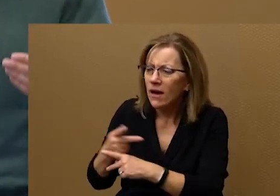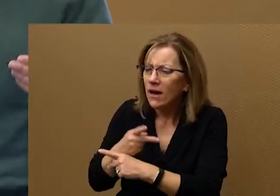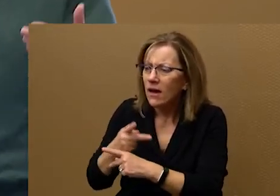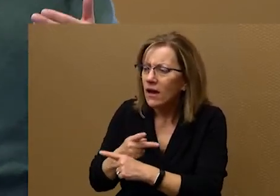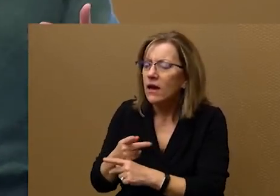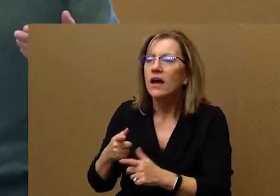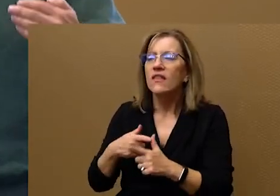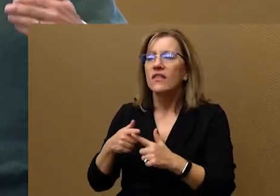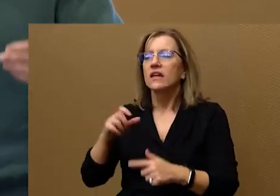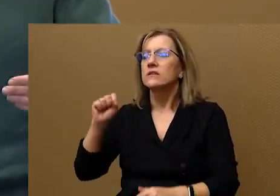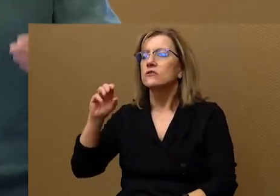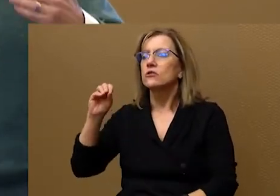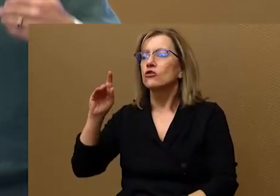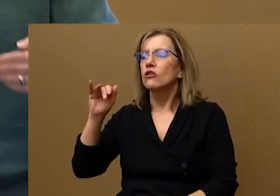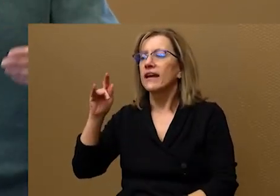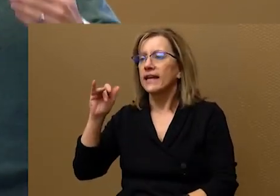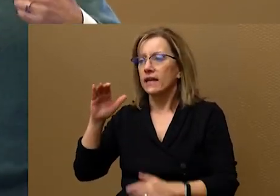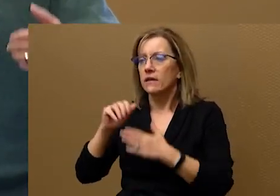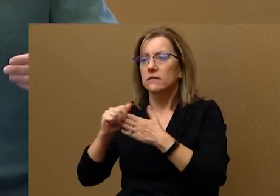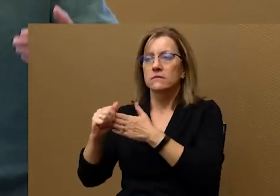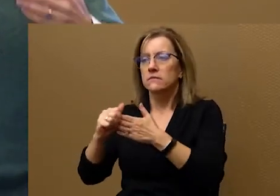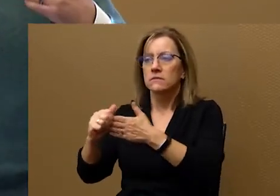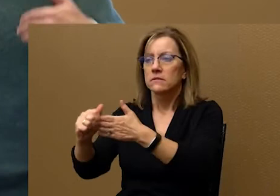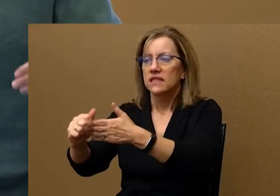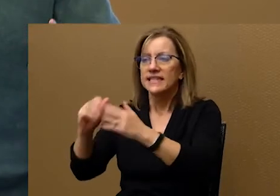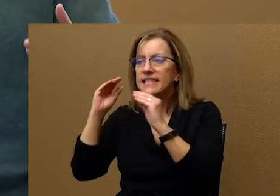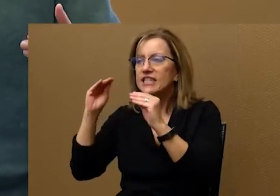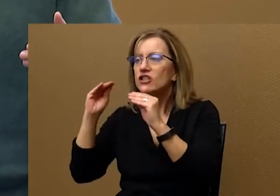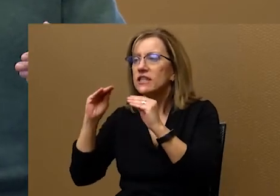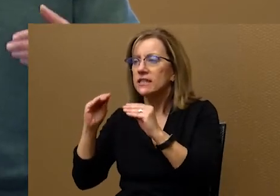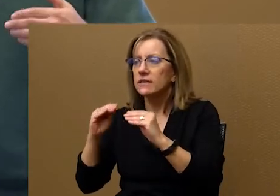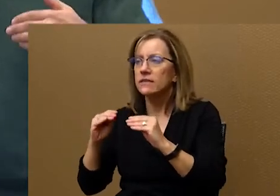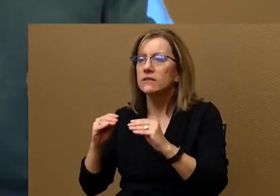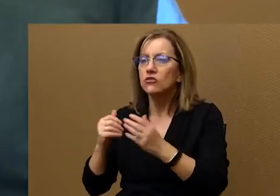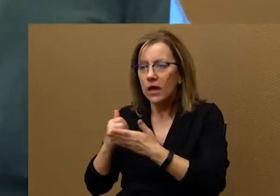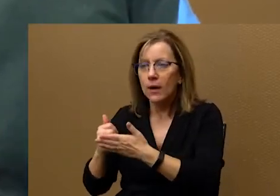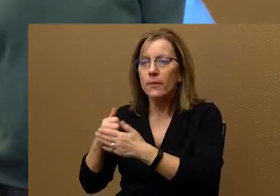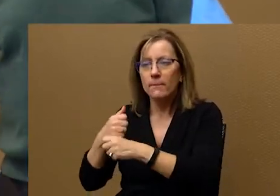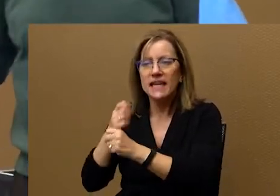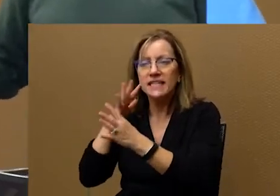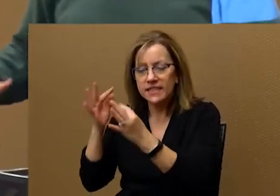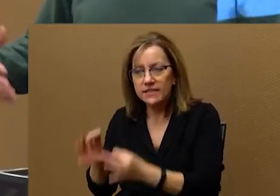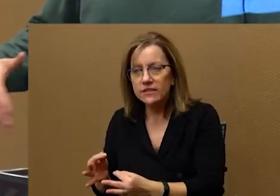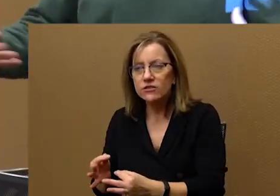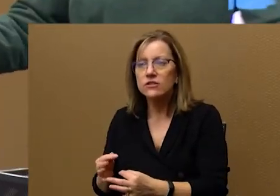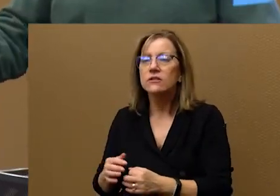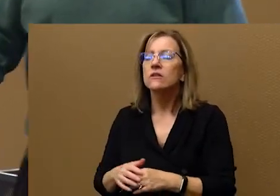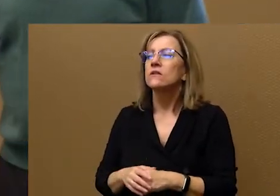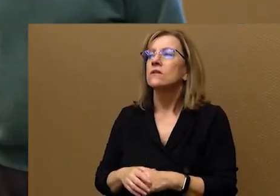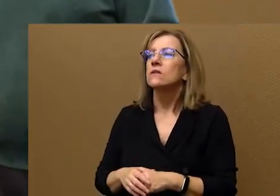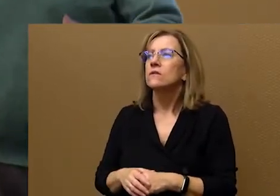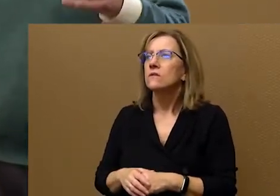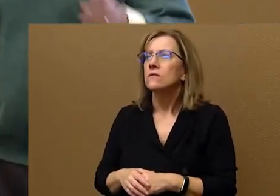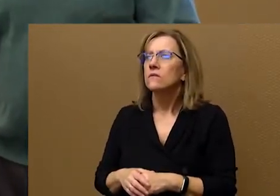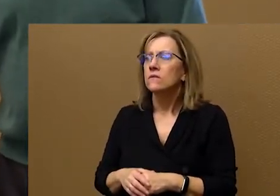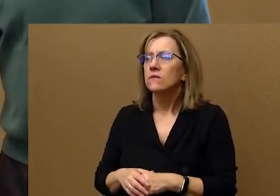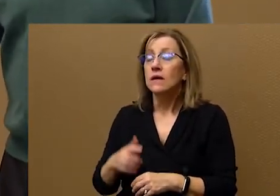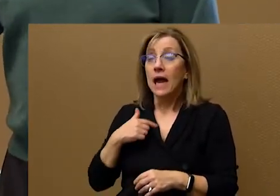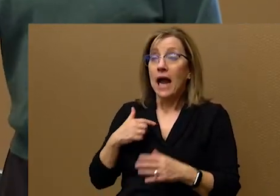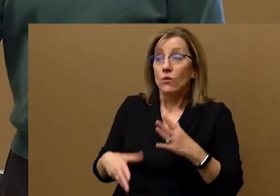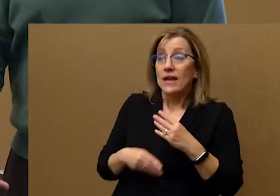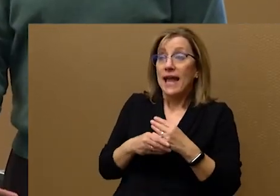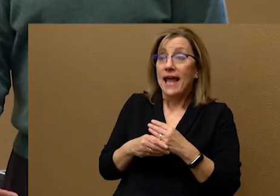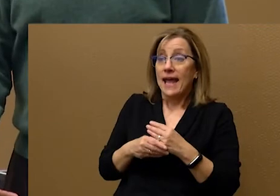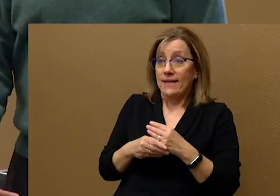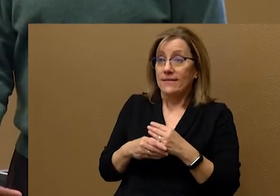use Socratic teaching to guide them through the process of making a decision. Now, one of the parts I would add to that is when it's done,